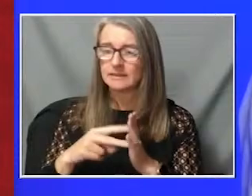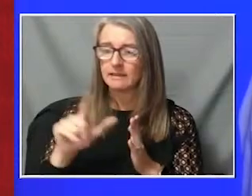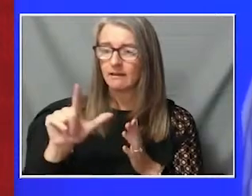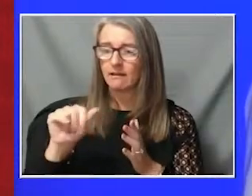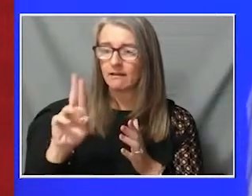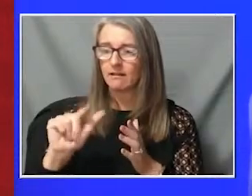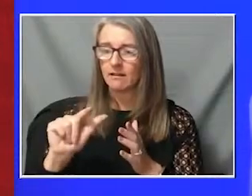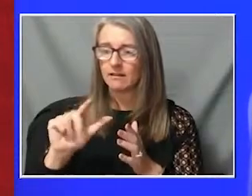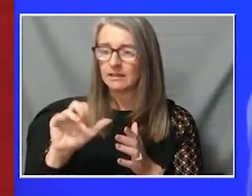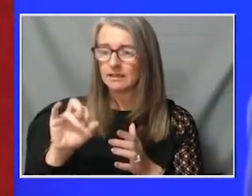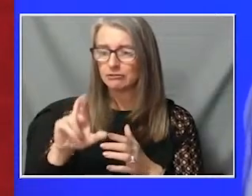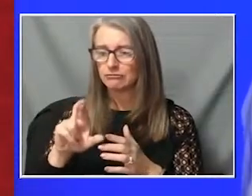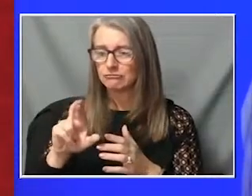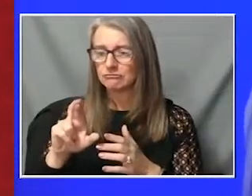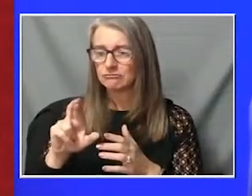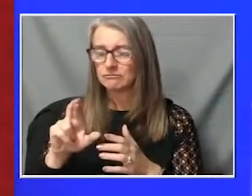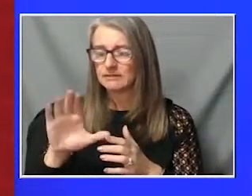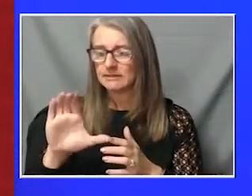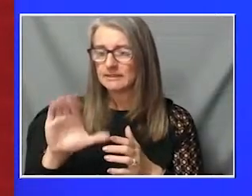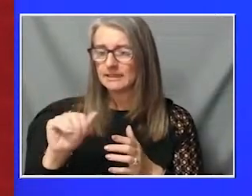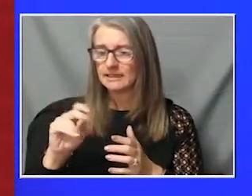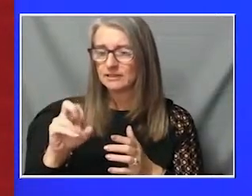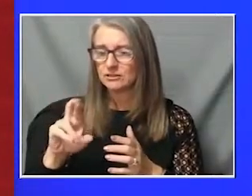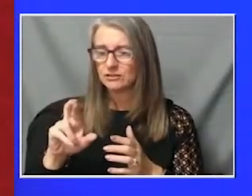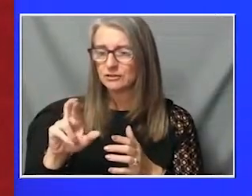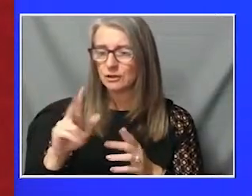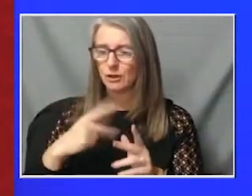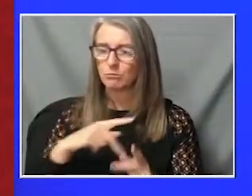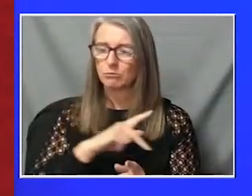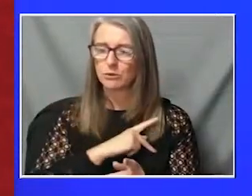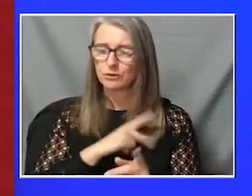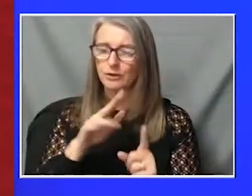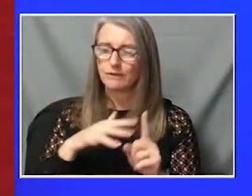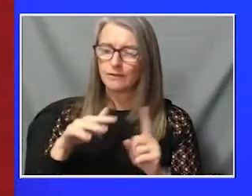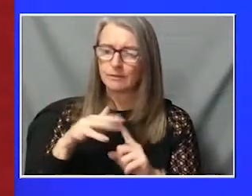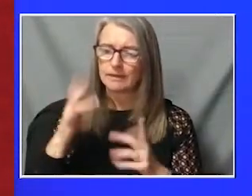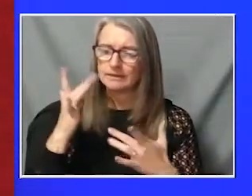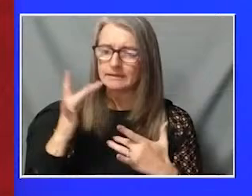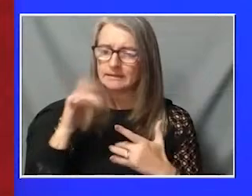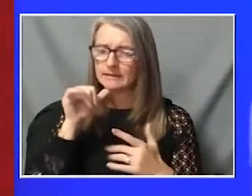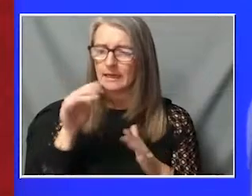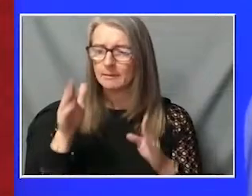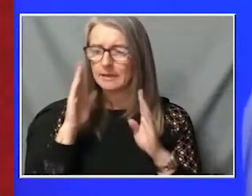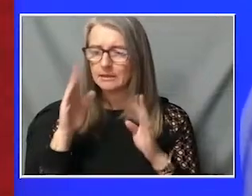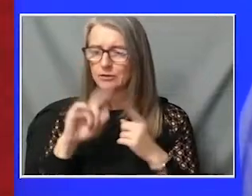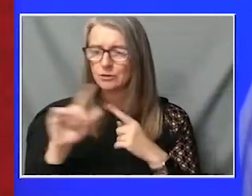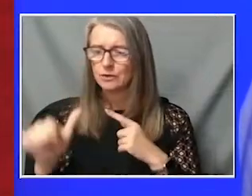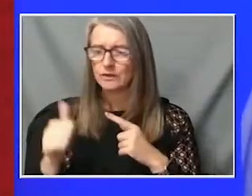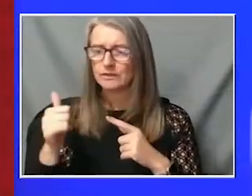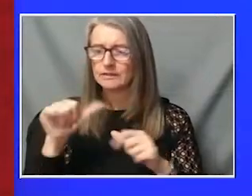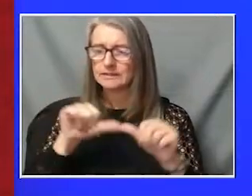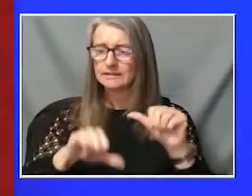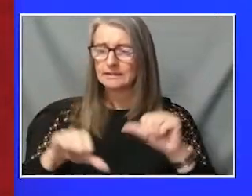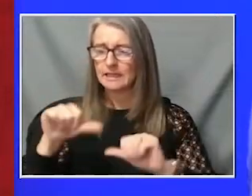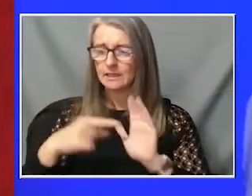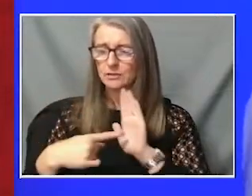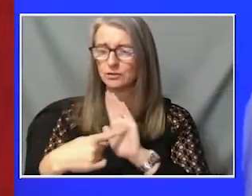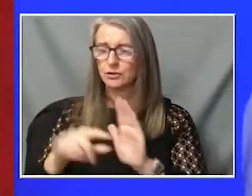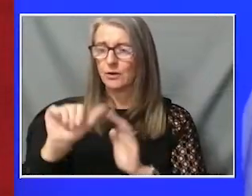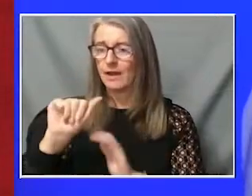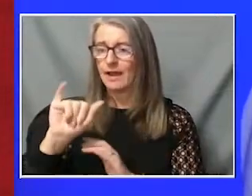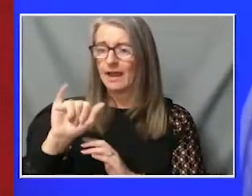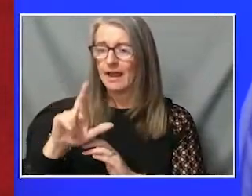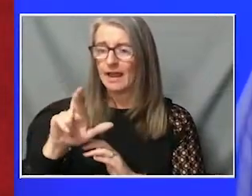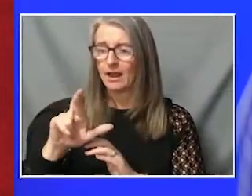felt that, well, that's a personal environment disease. We didn't pay attention to the other. The science is starting to show that air pollution can